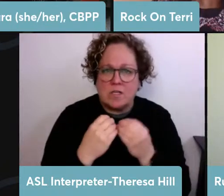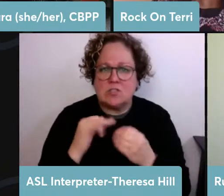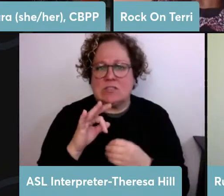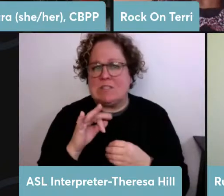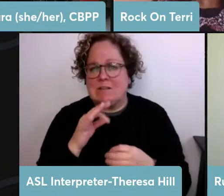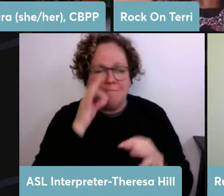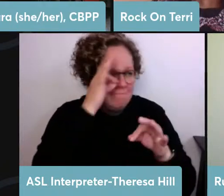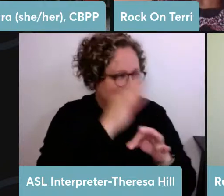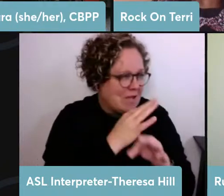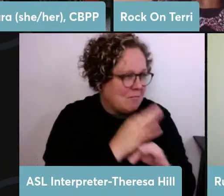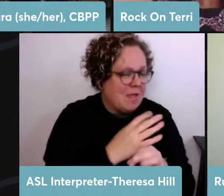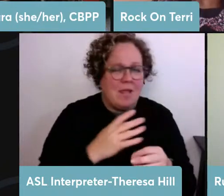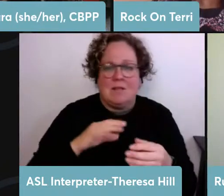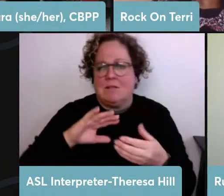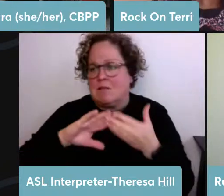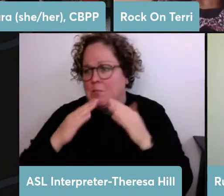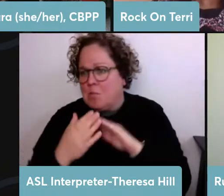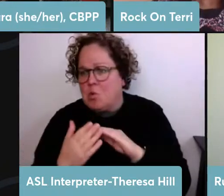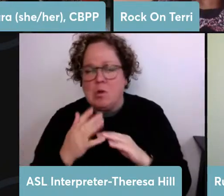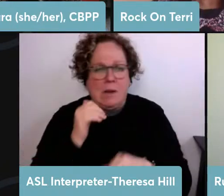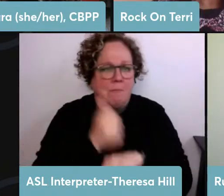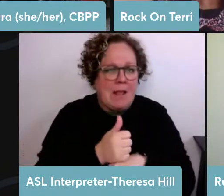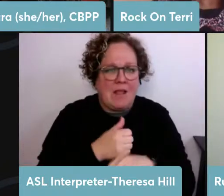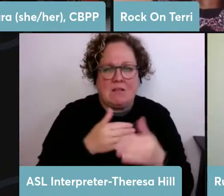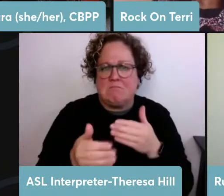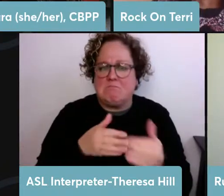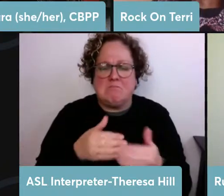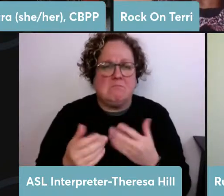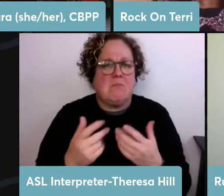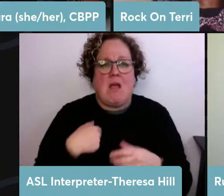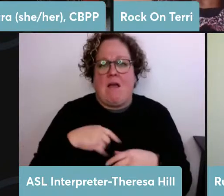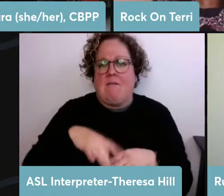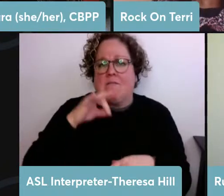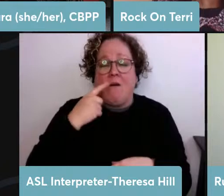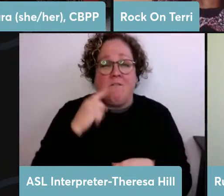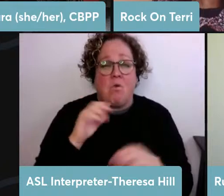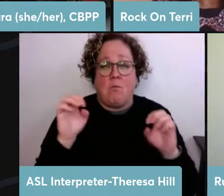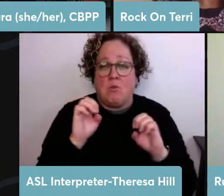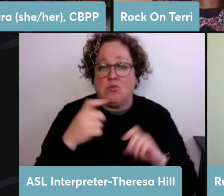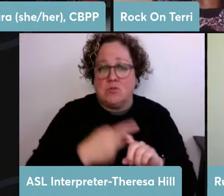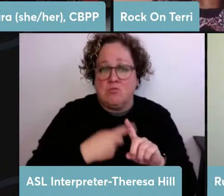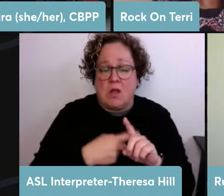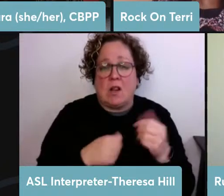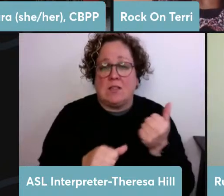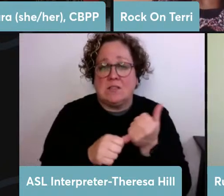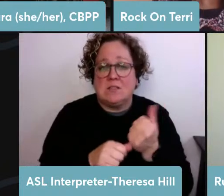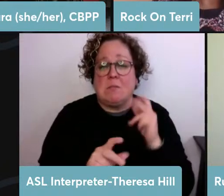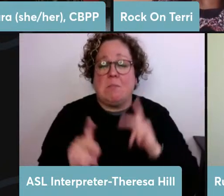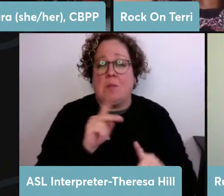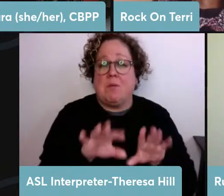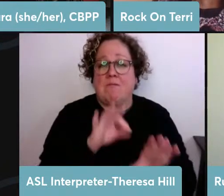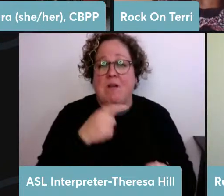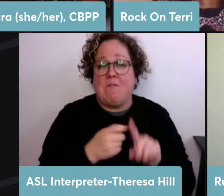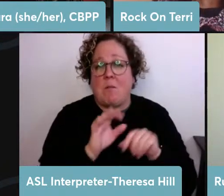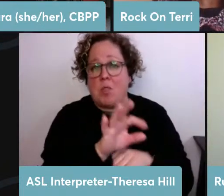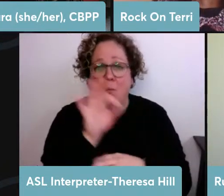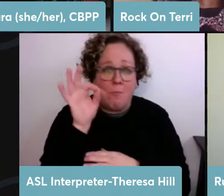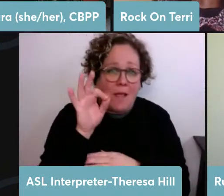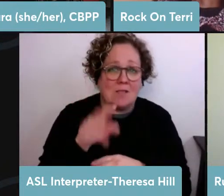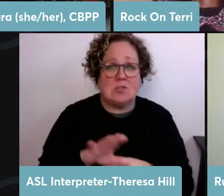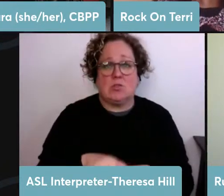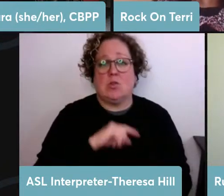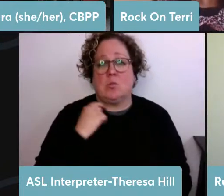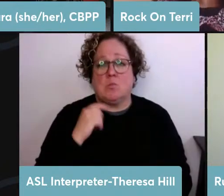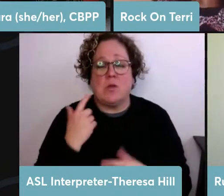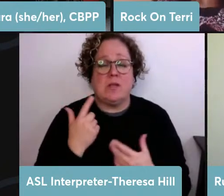or community-based. Because I found that for emergency rental assistance, people found out from their pastor, their priest, their imam,